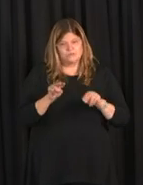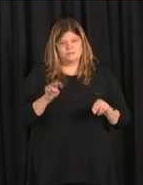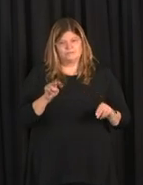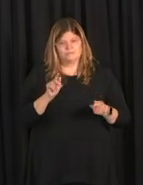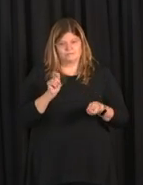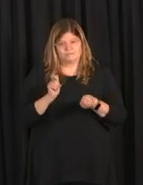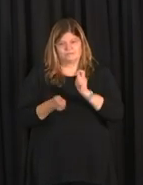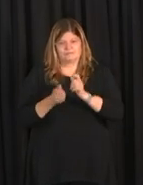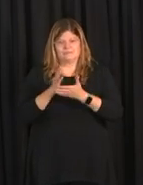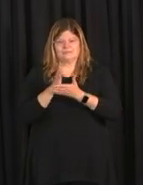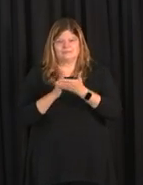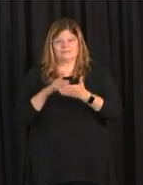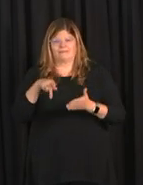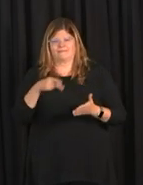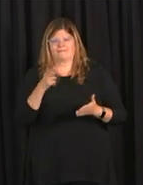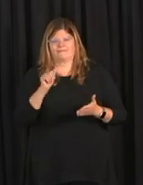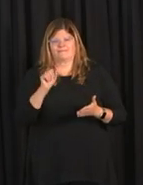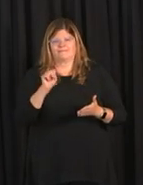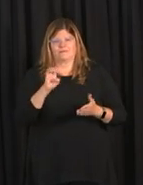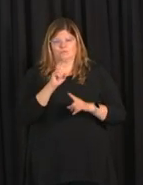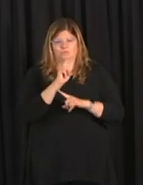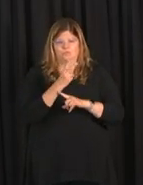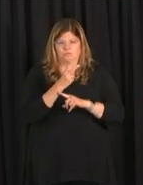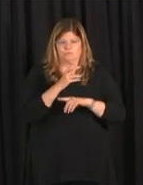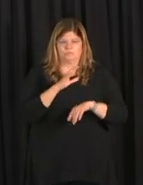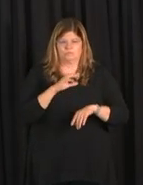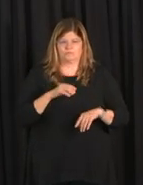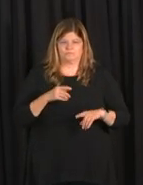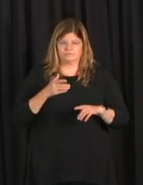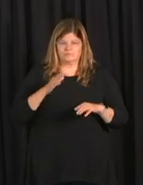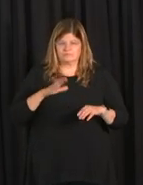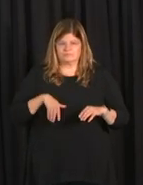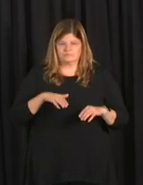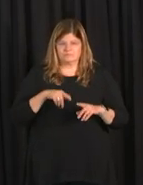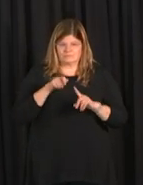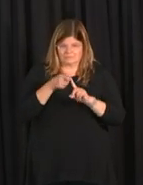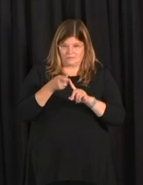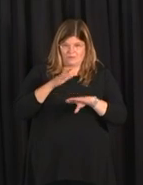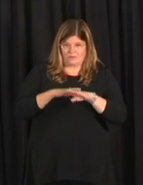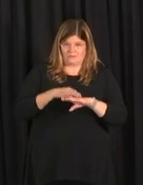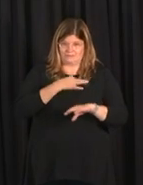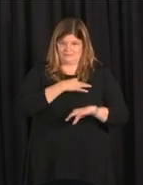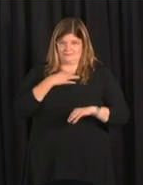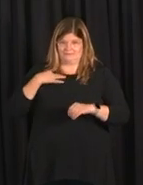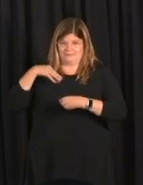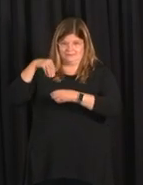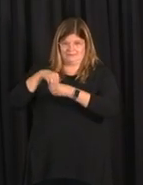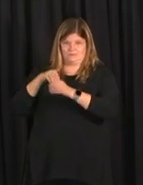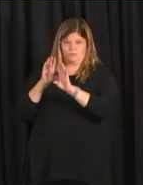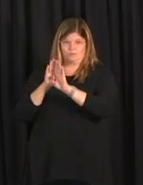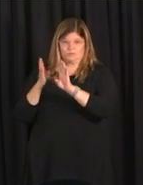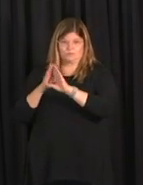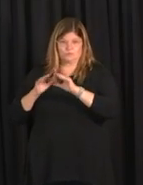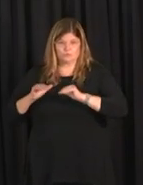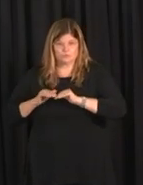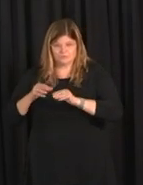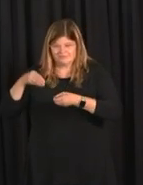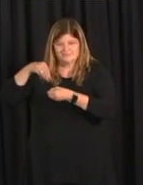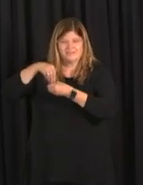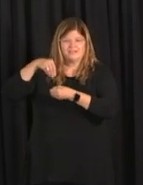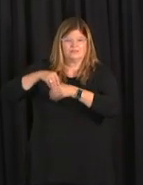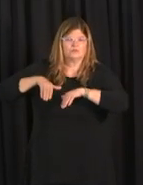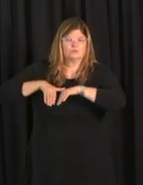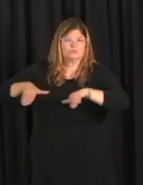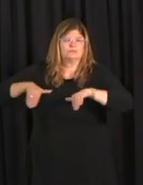some phase 2 activities on that still have not been turned on. Your staff has indicated indoor swimming pools is one of the things you're